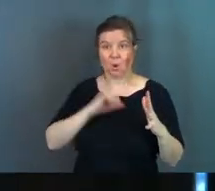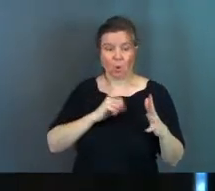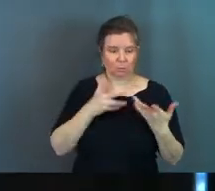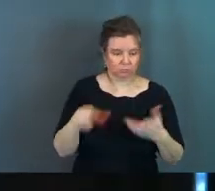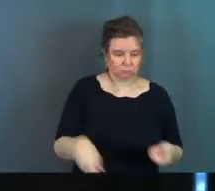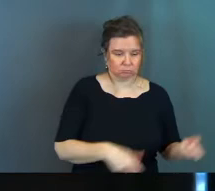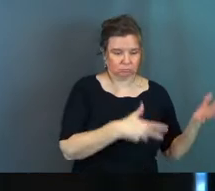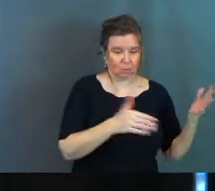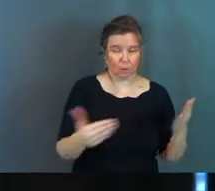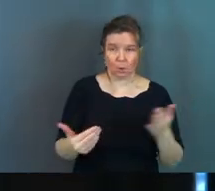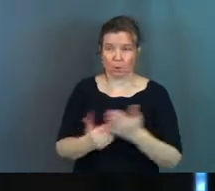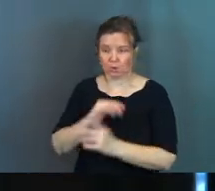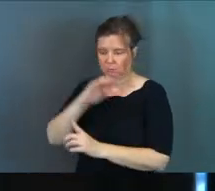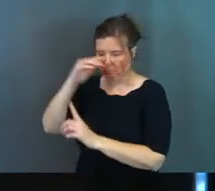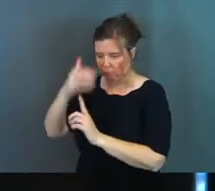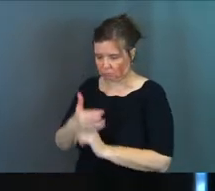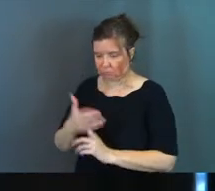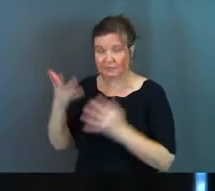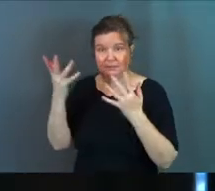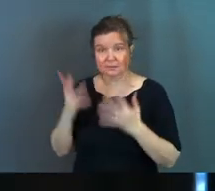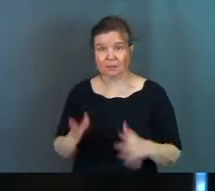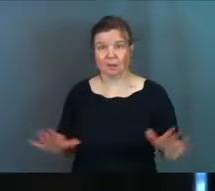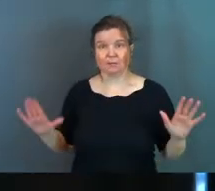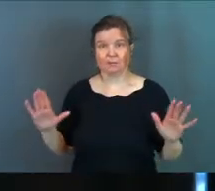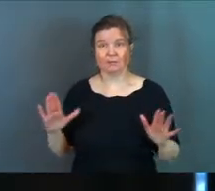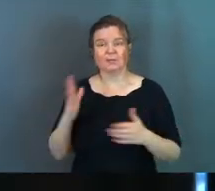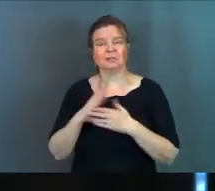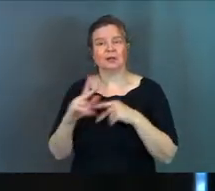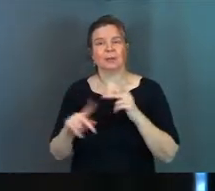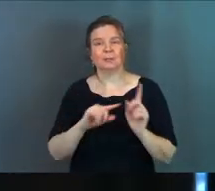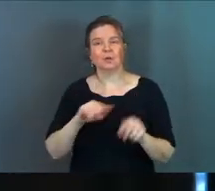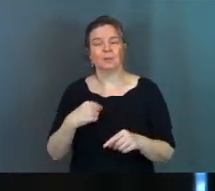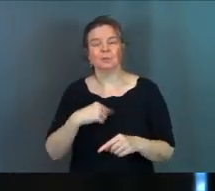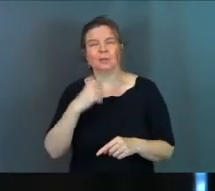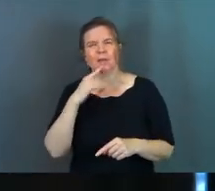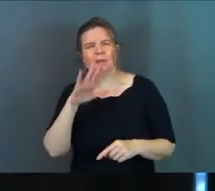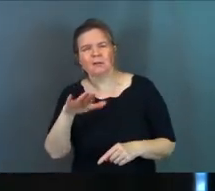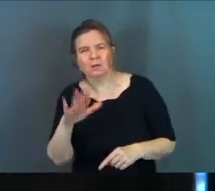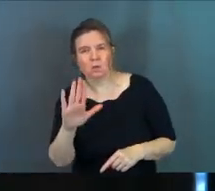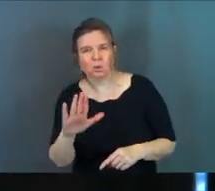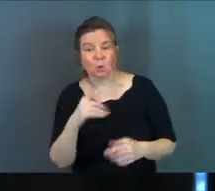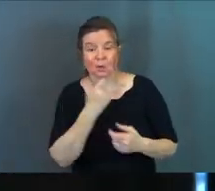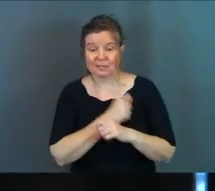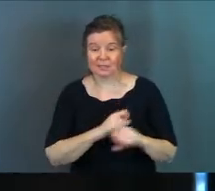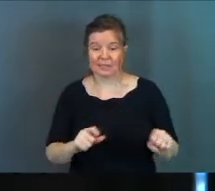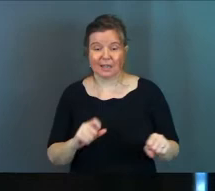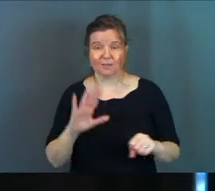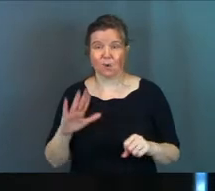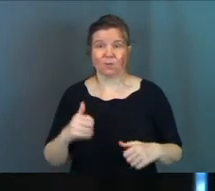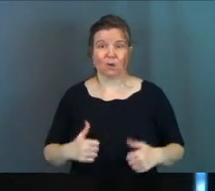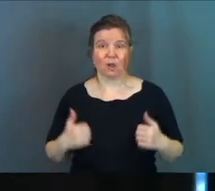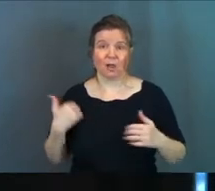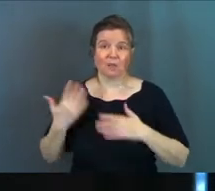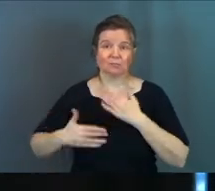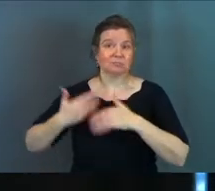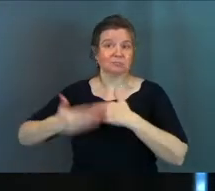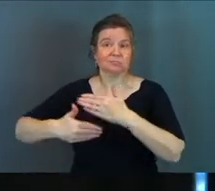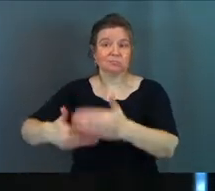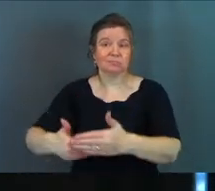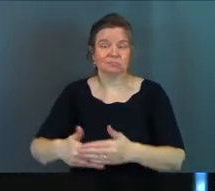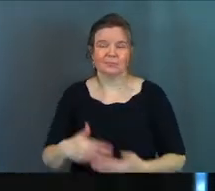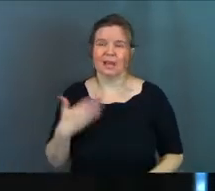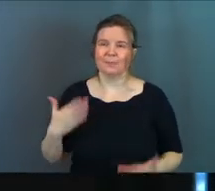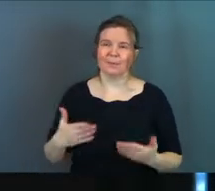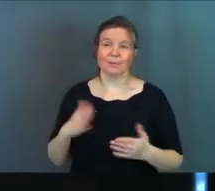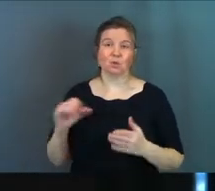gone, the new is come. It's done. Some people will come to you and they'll say, hey, you're saved over your life.